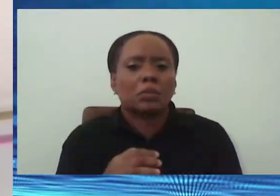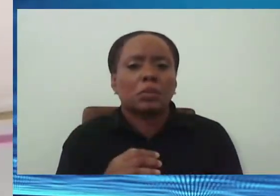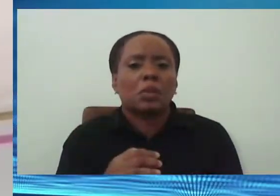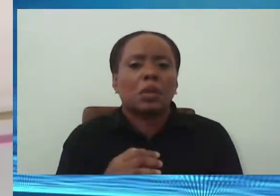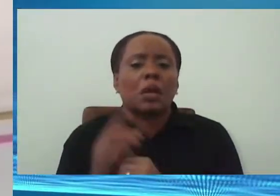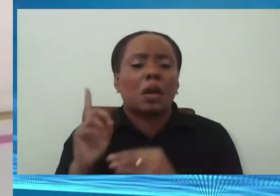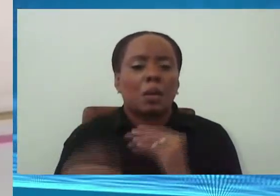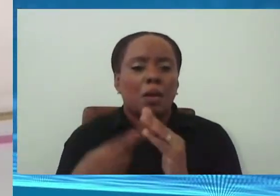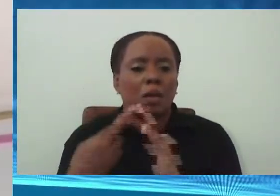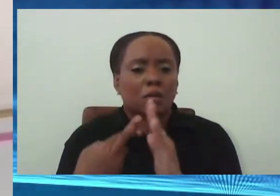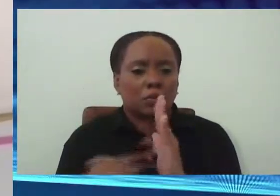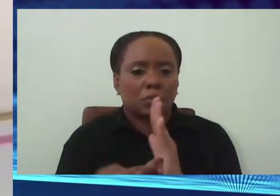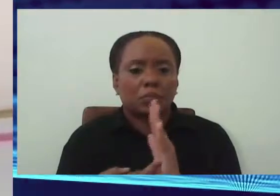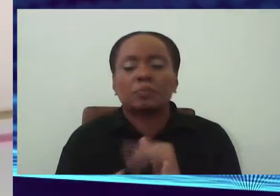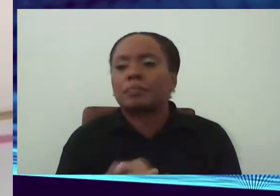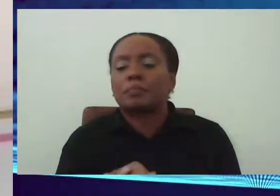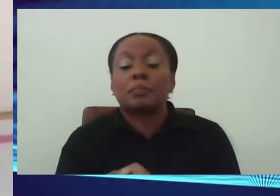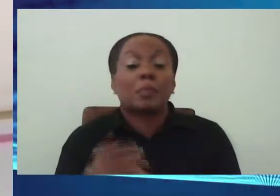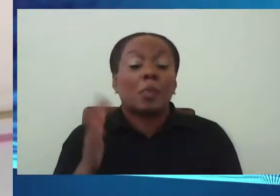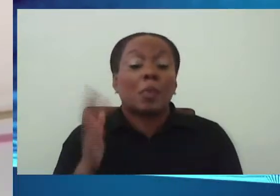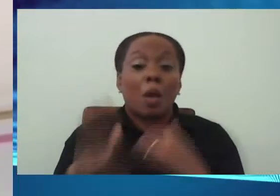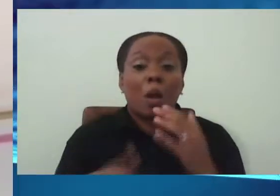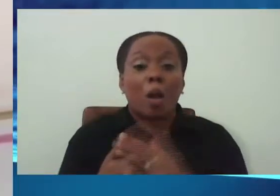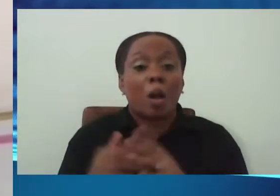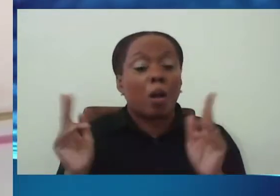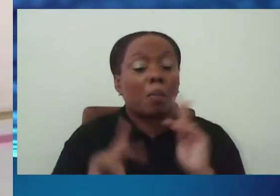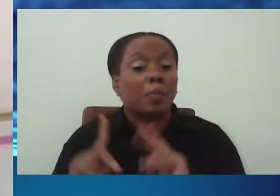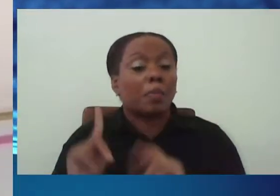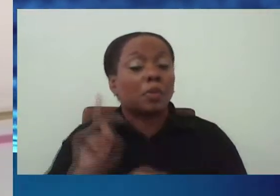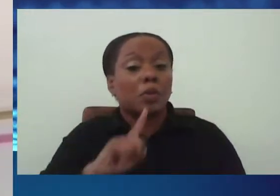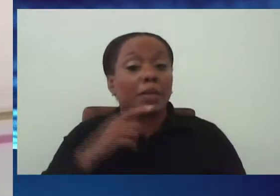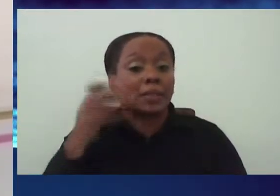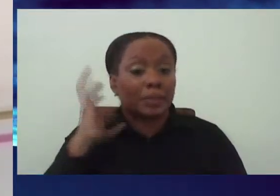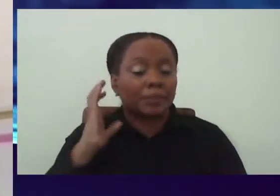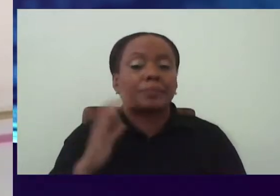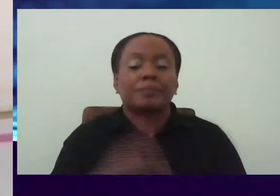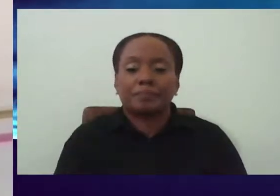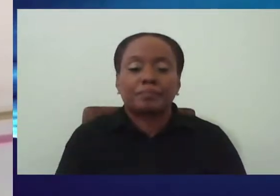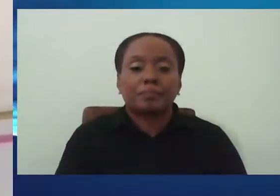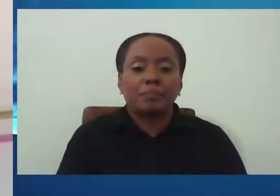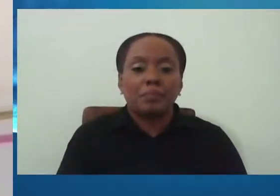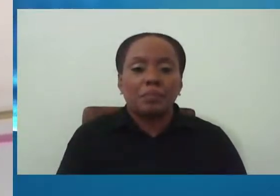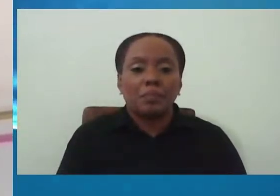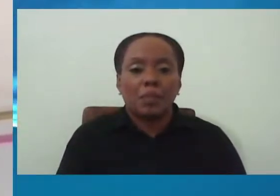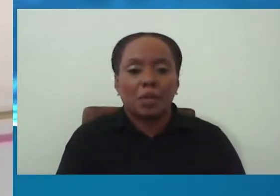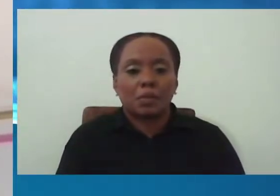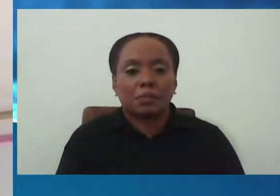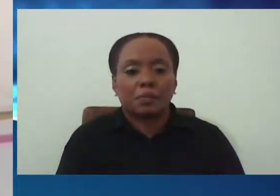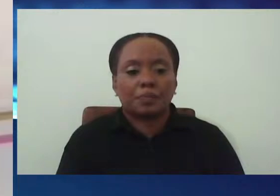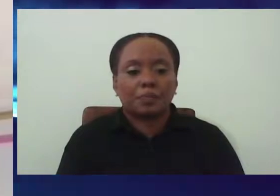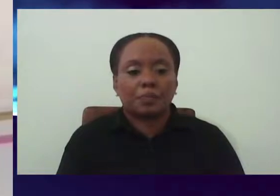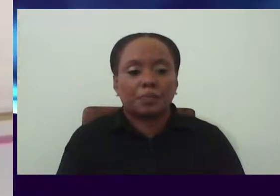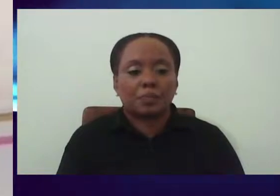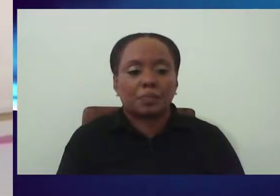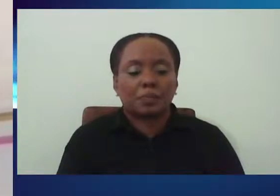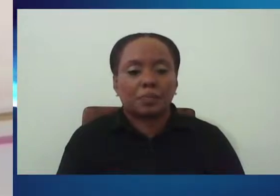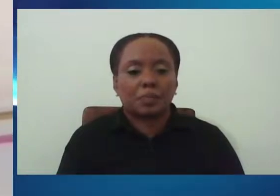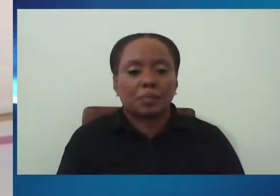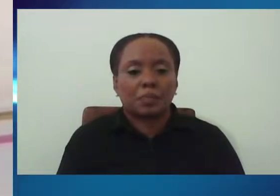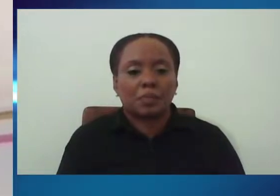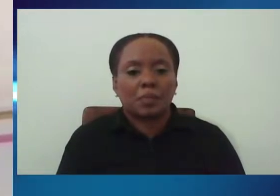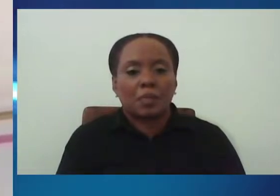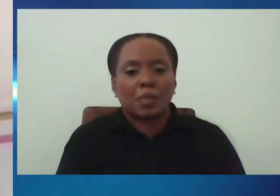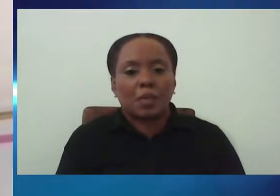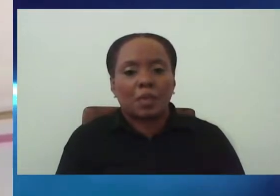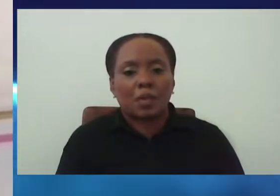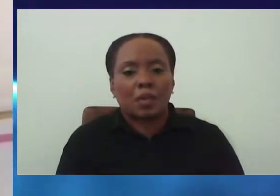thumb is that everybody should kind of try to adopt that. Try not to be in a space that has, especially poorly